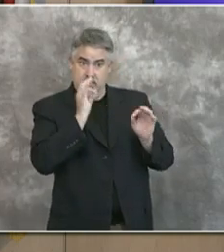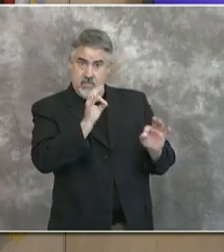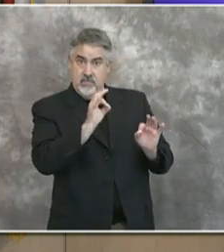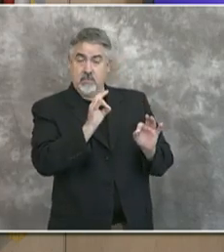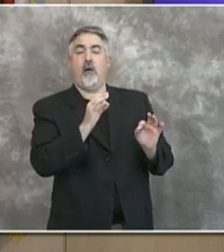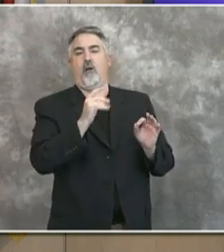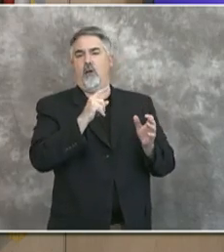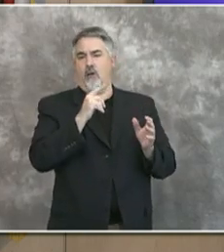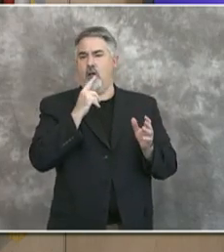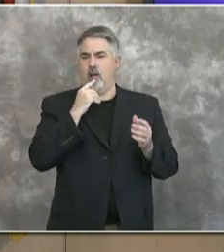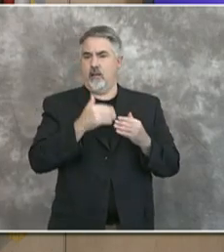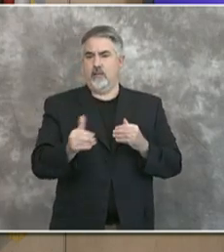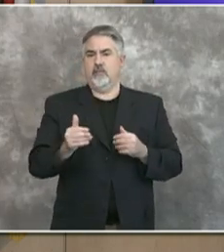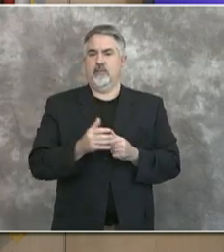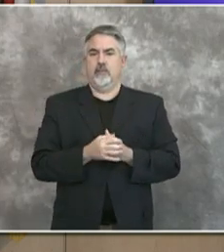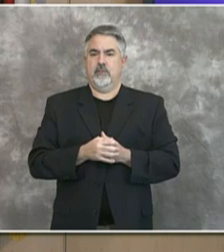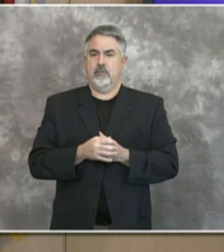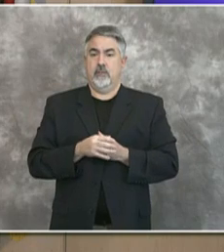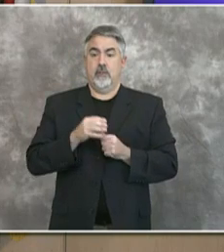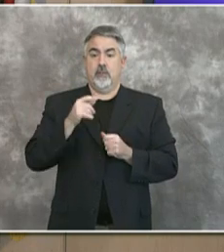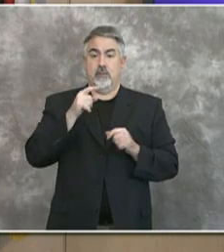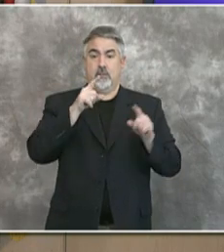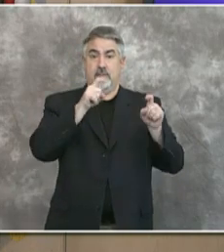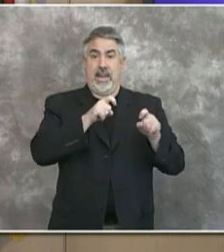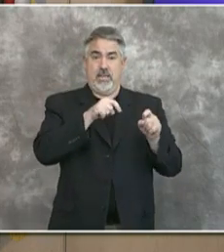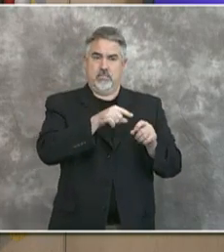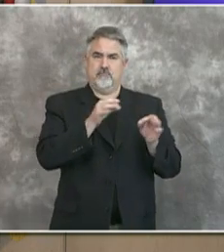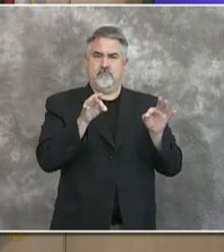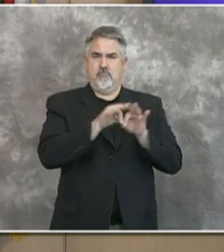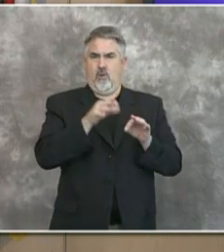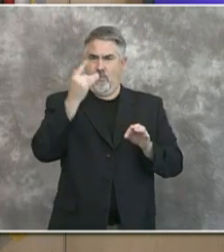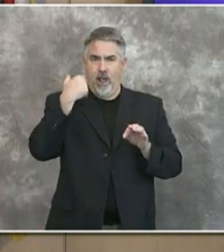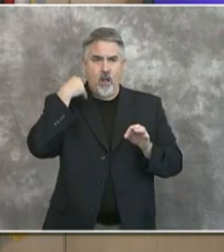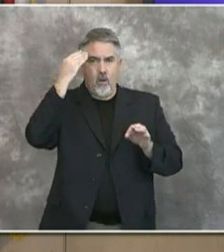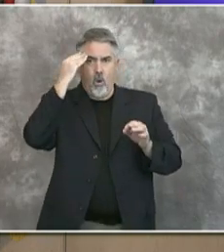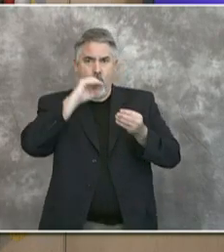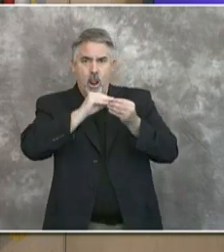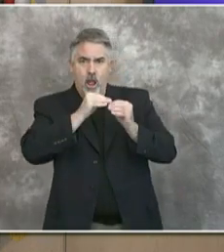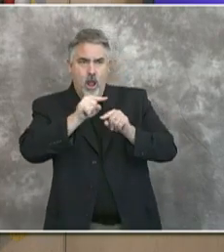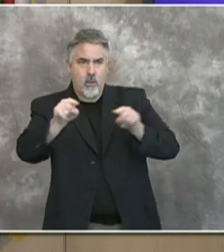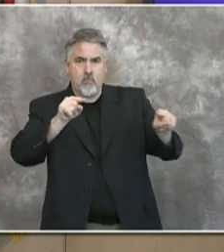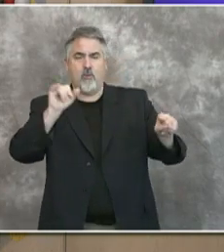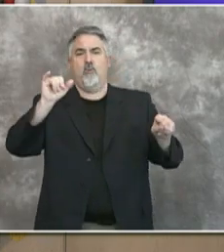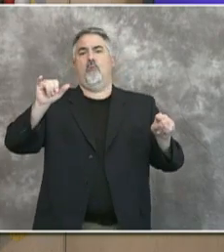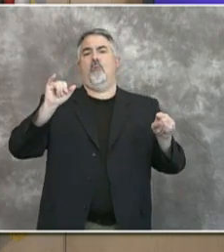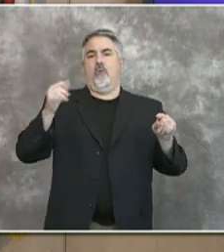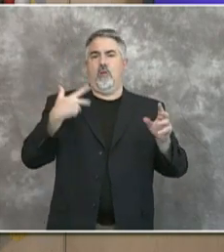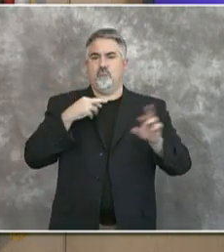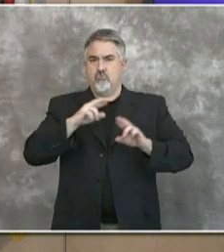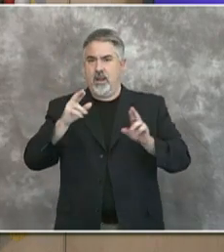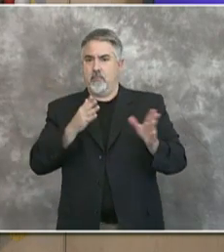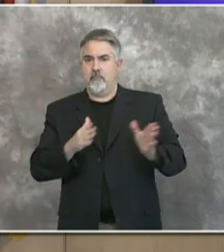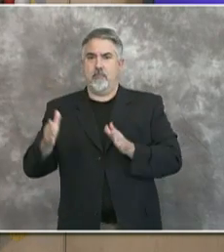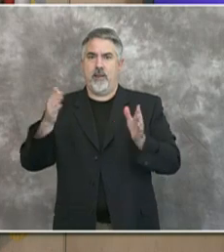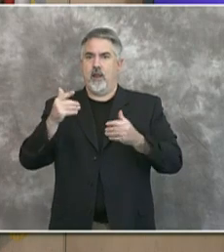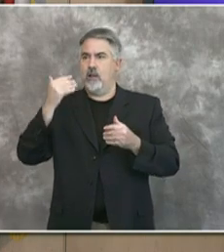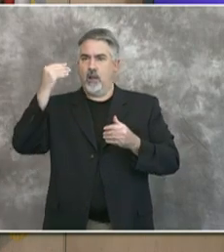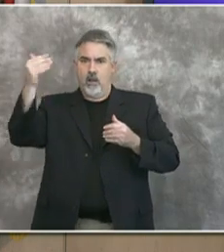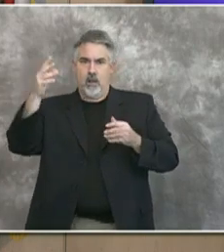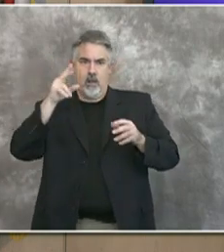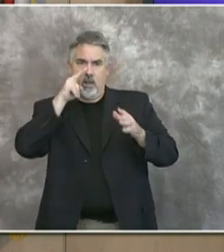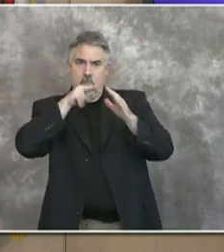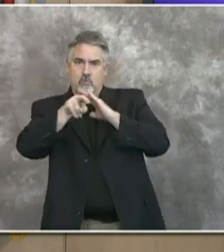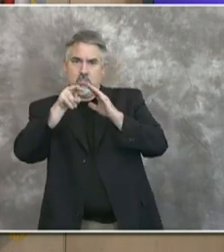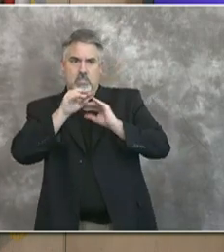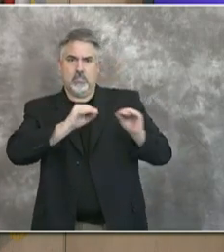us with better awareness of what's happening on the ground today, but it also prepares us for the future phases where we're in a position to